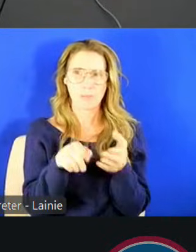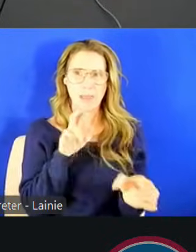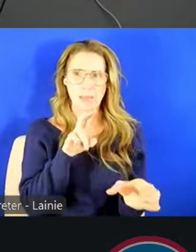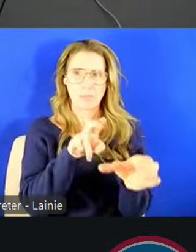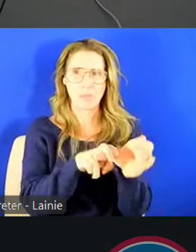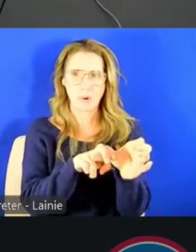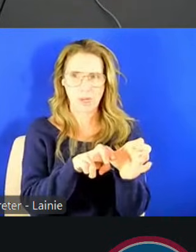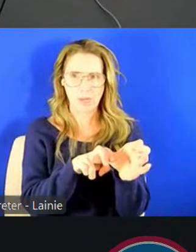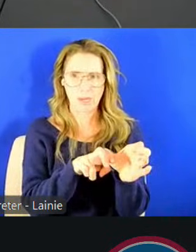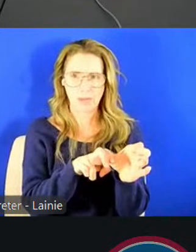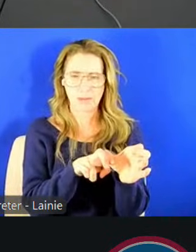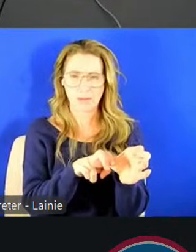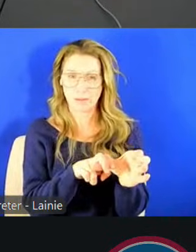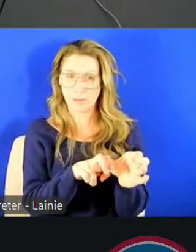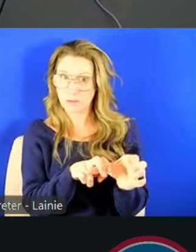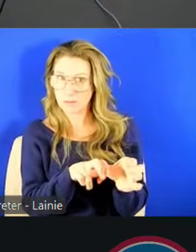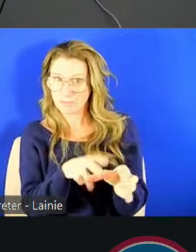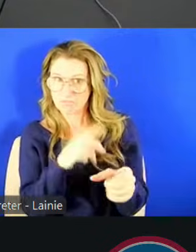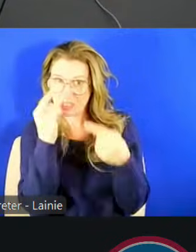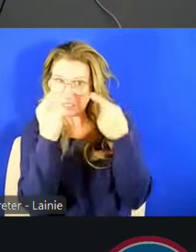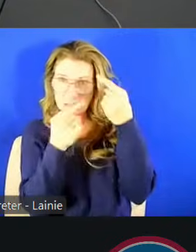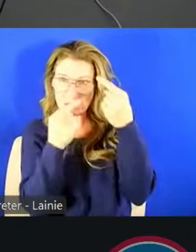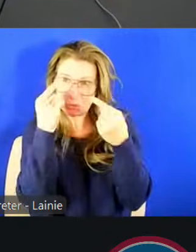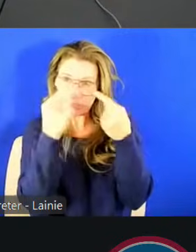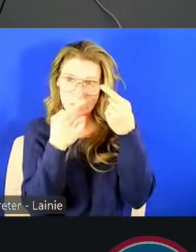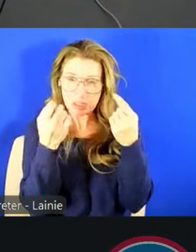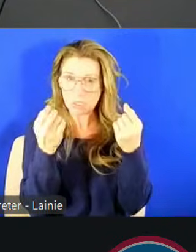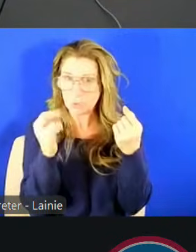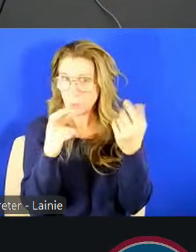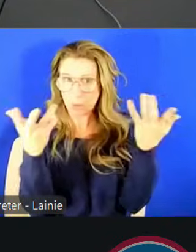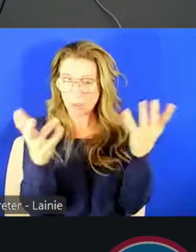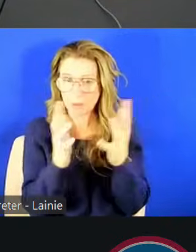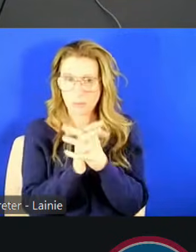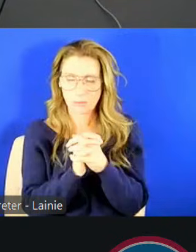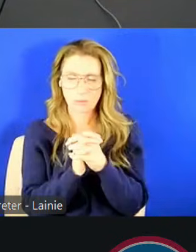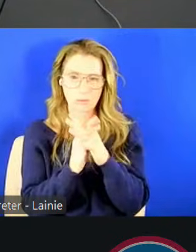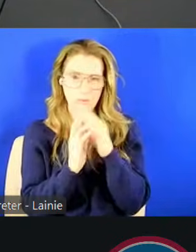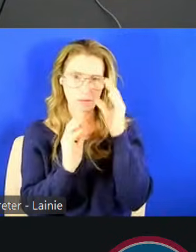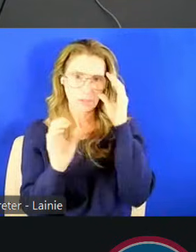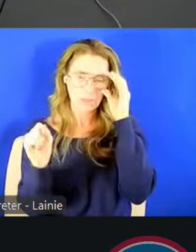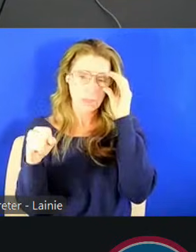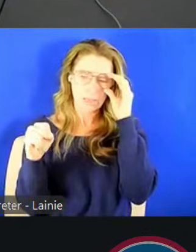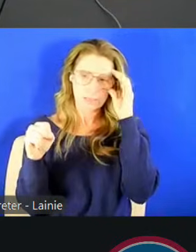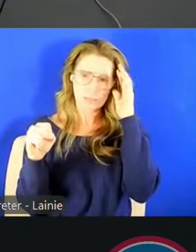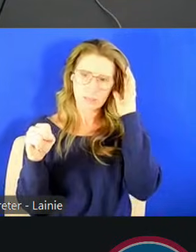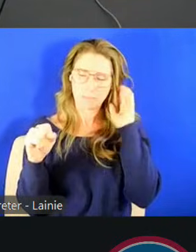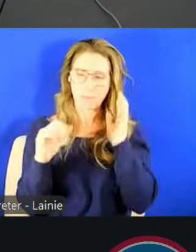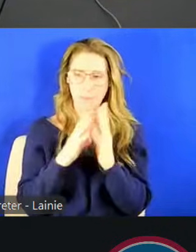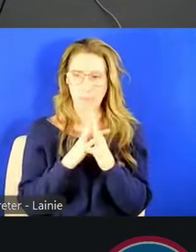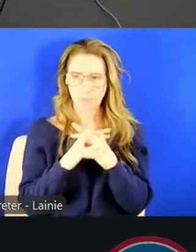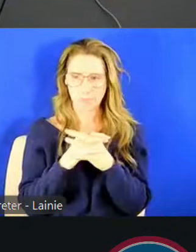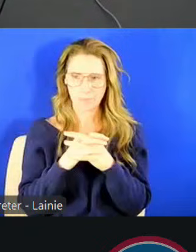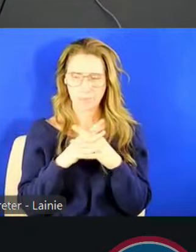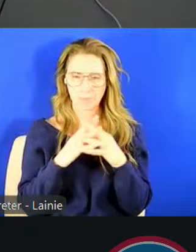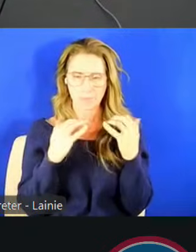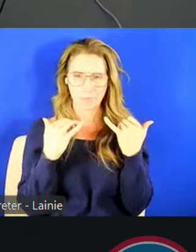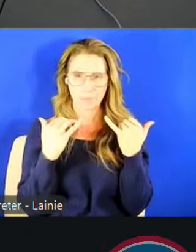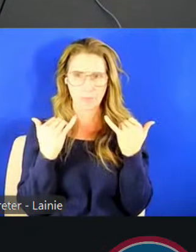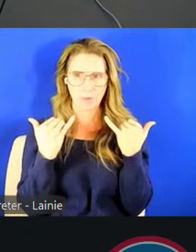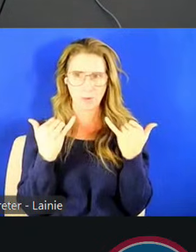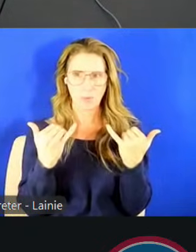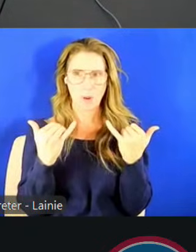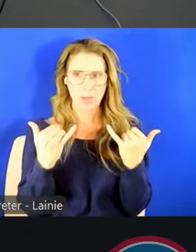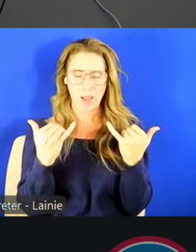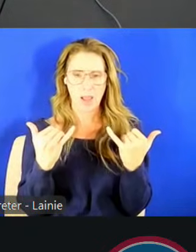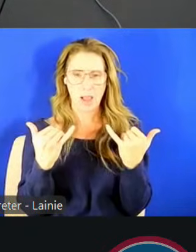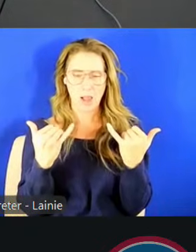that's under consideration for some of those or all of those corridors. Yes, so it's right now, at the stage that we